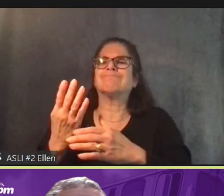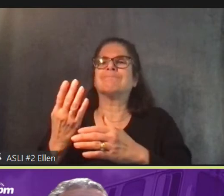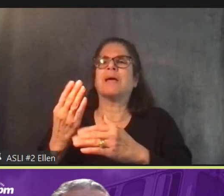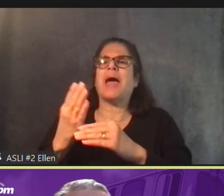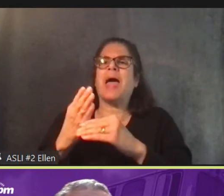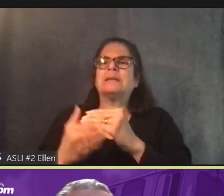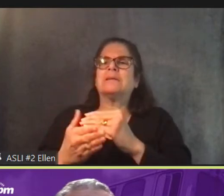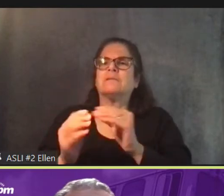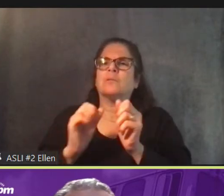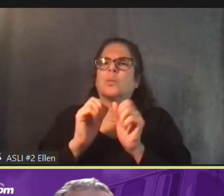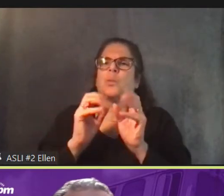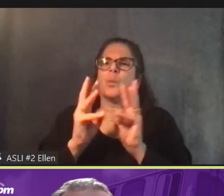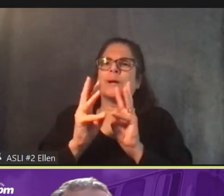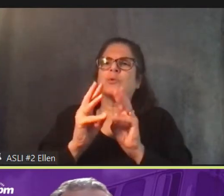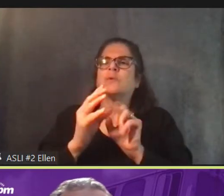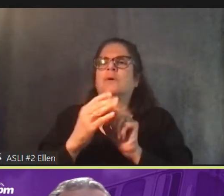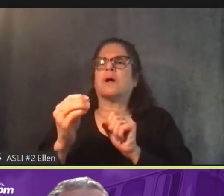spring.